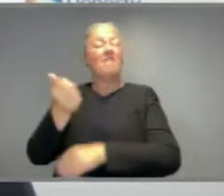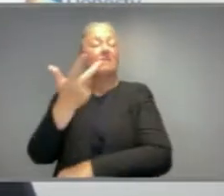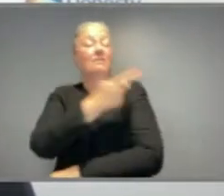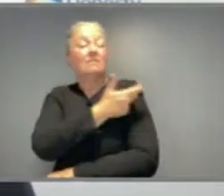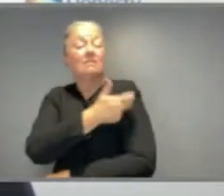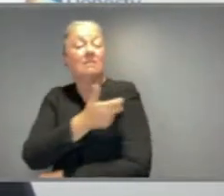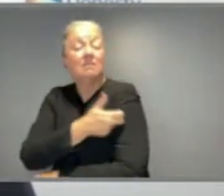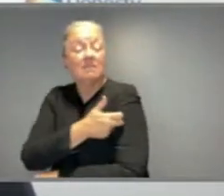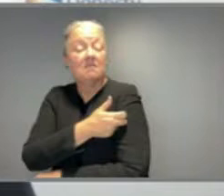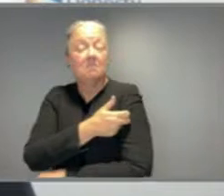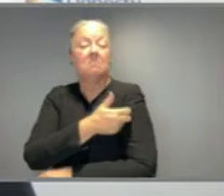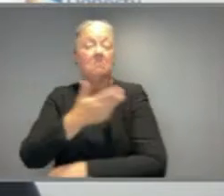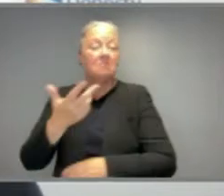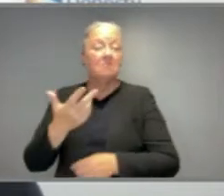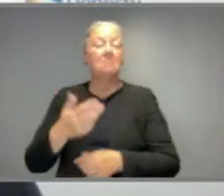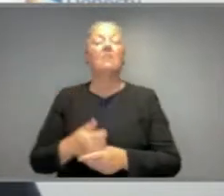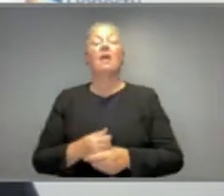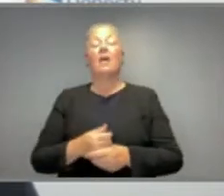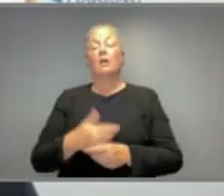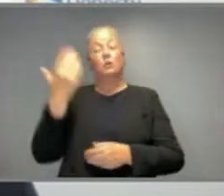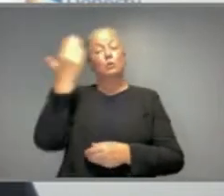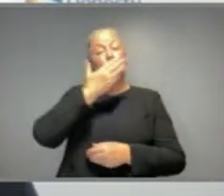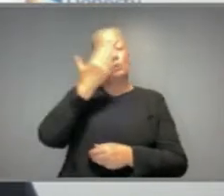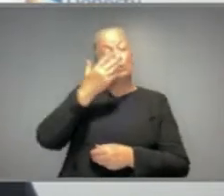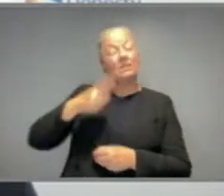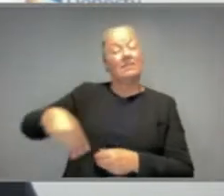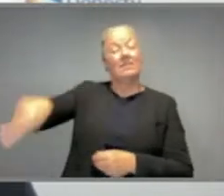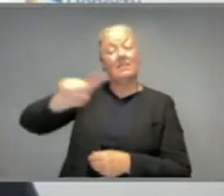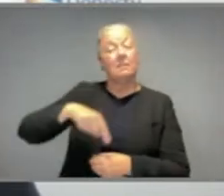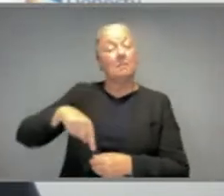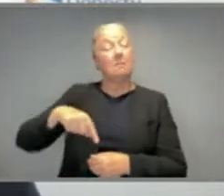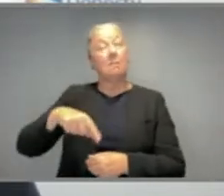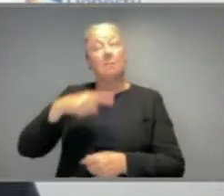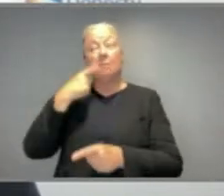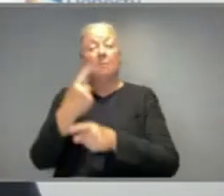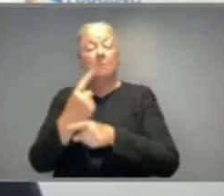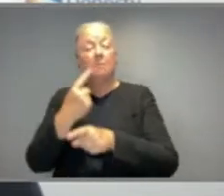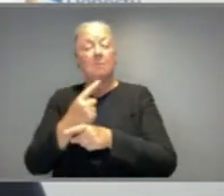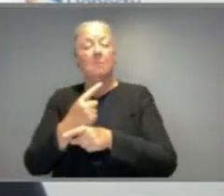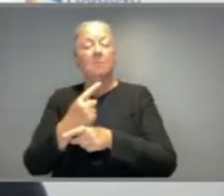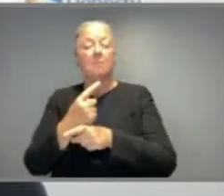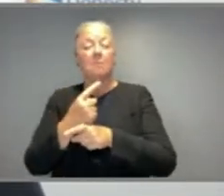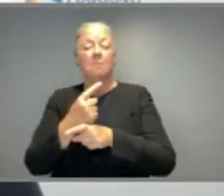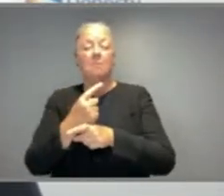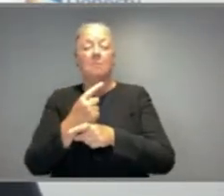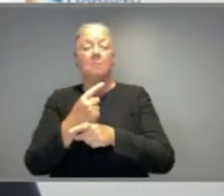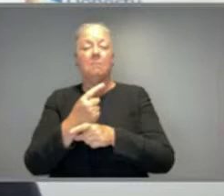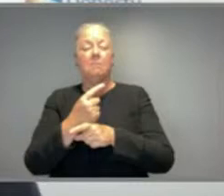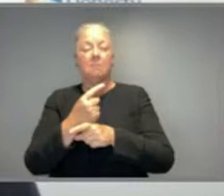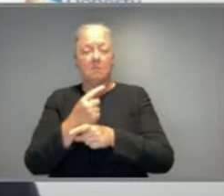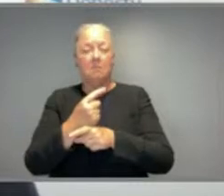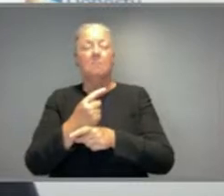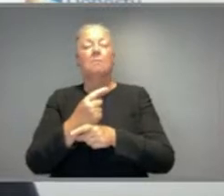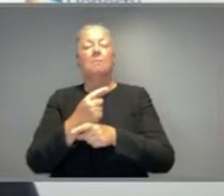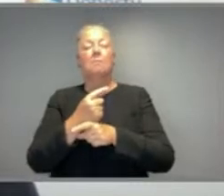free social venues, we have seen many reports of increasing representation of children in the disease cases,